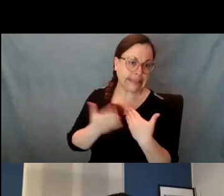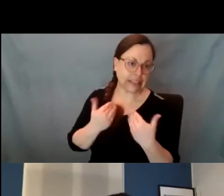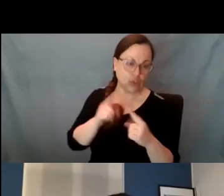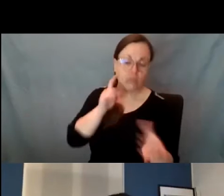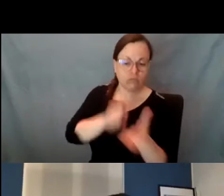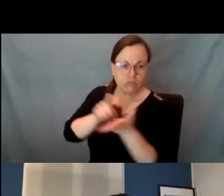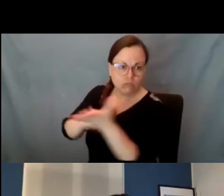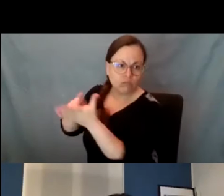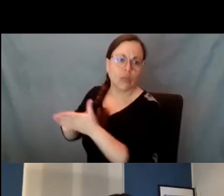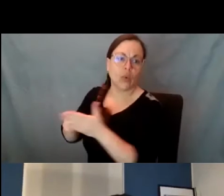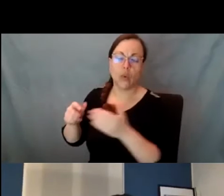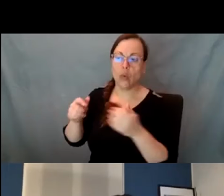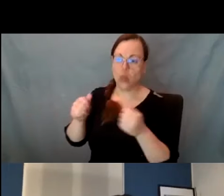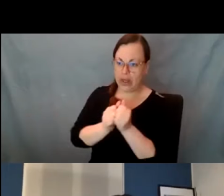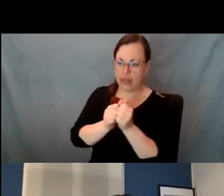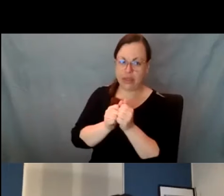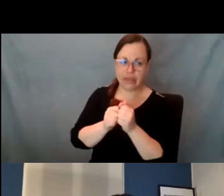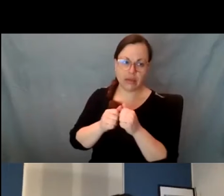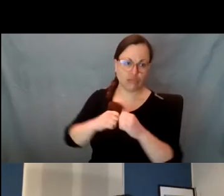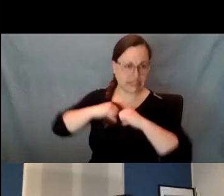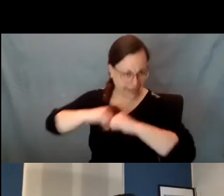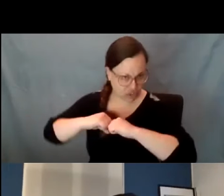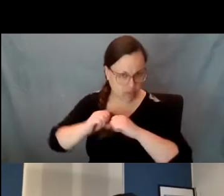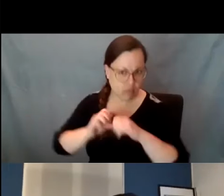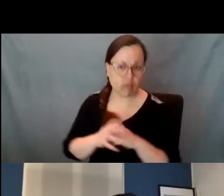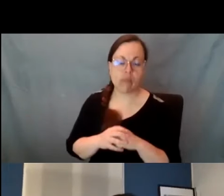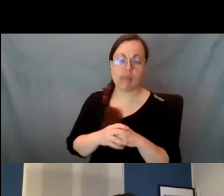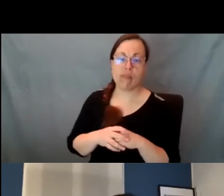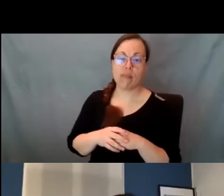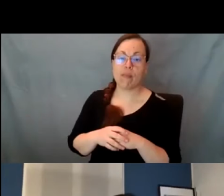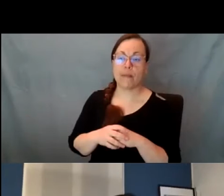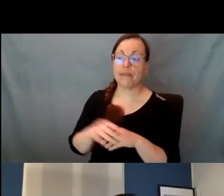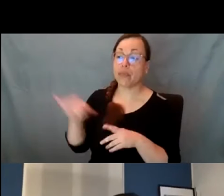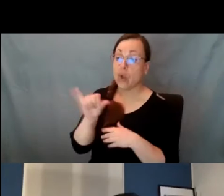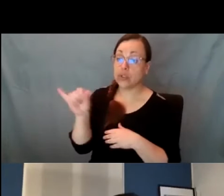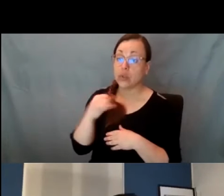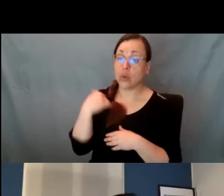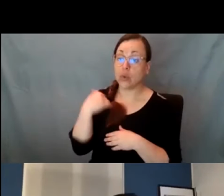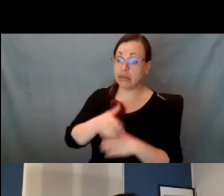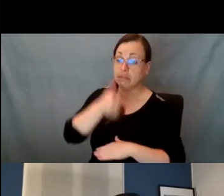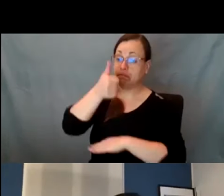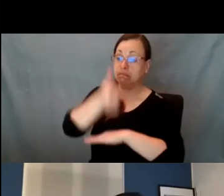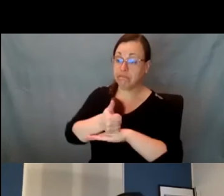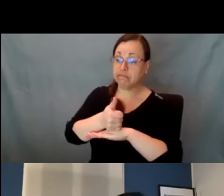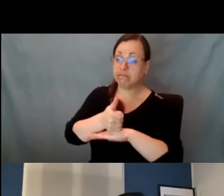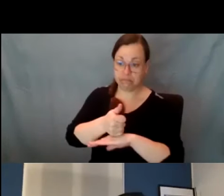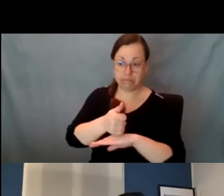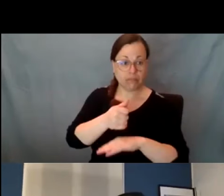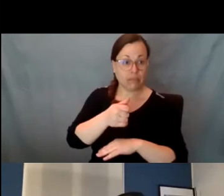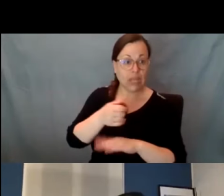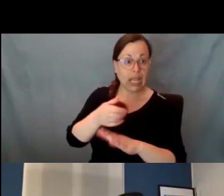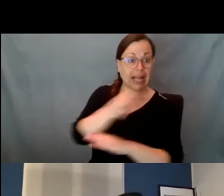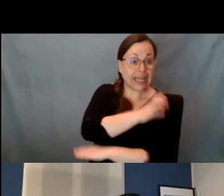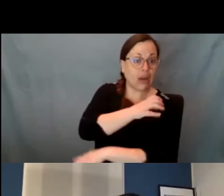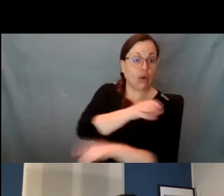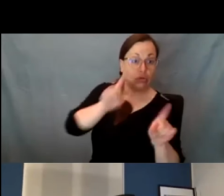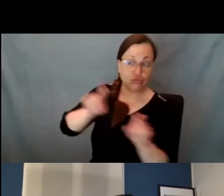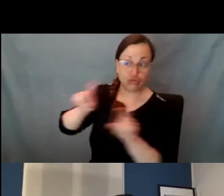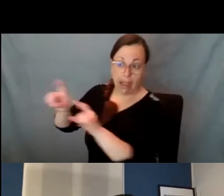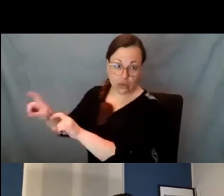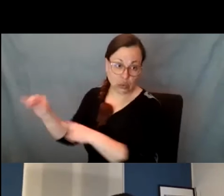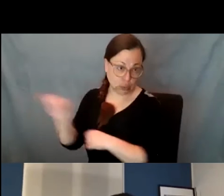correlation protection. And we also have developed the standards for clinical trials and published them in May. So